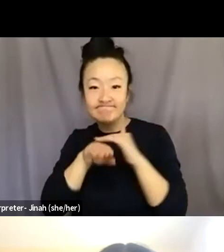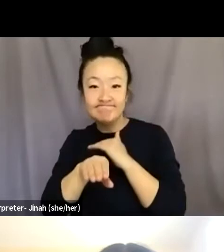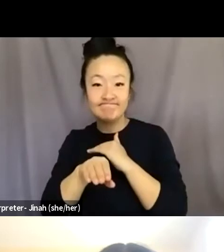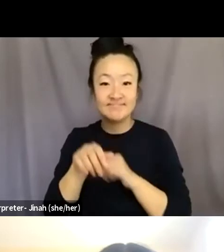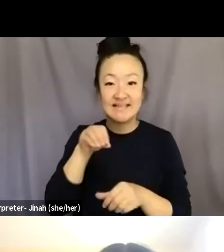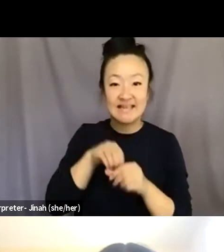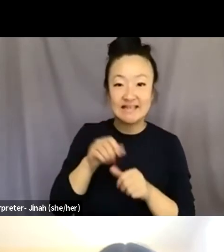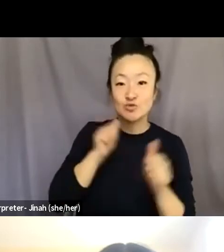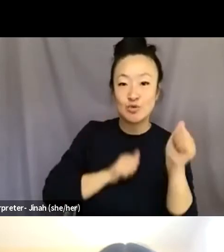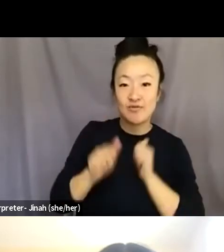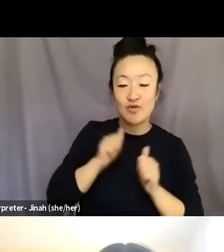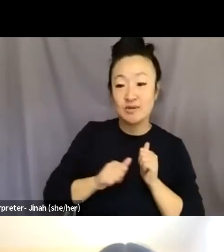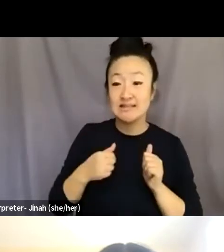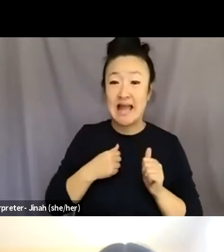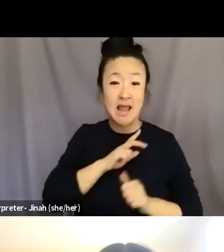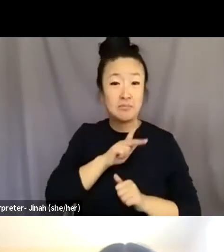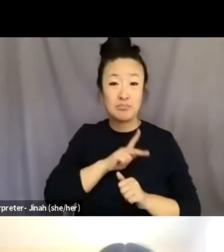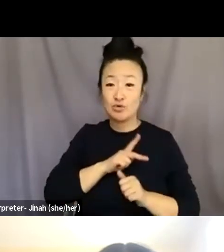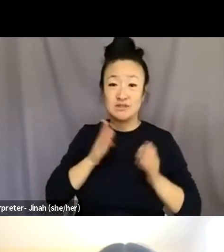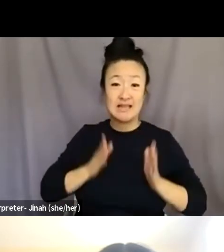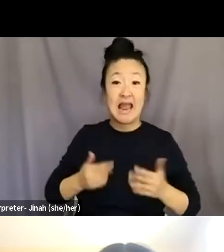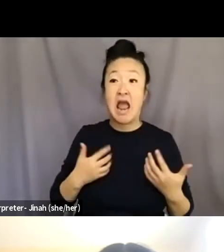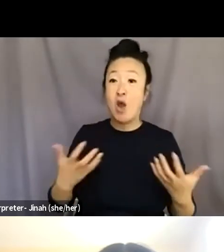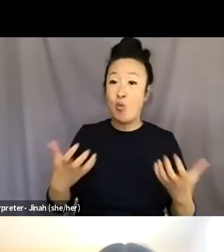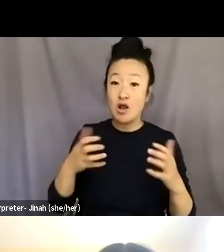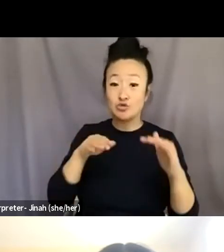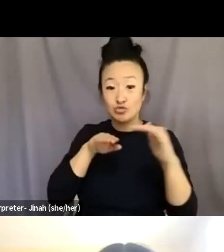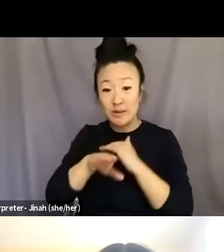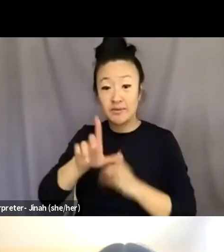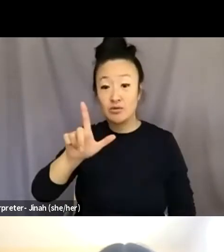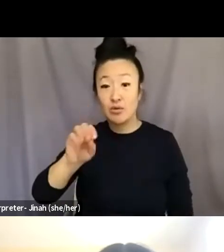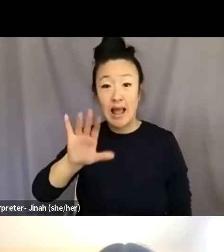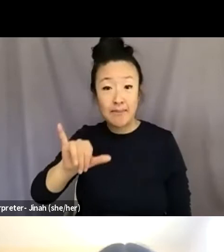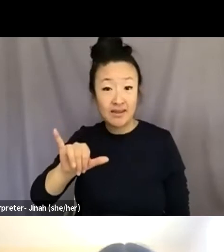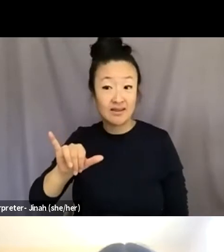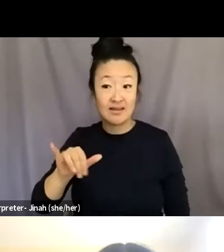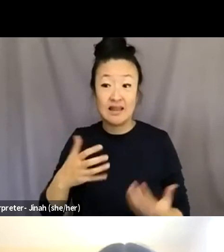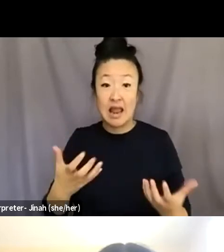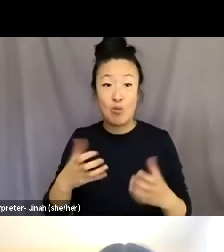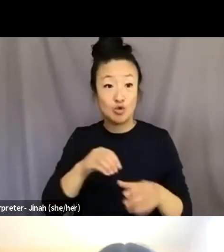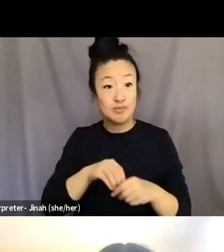just personally, I want to be in a lobby, and I want to be in my own lobby, but I want to be in all of your lobbies.